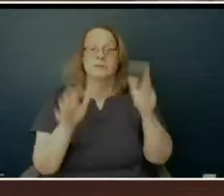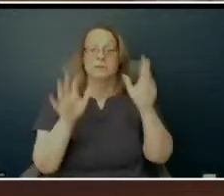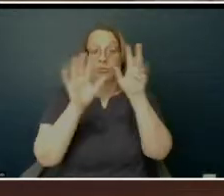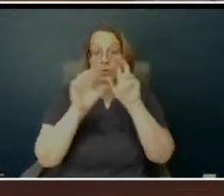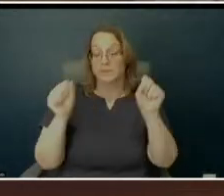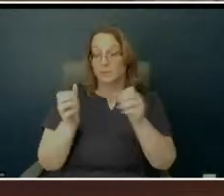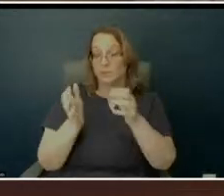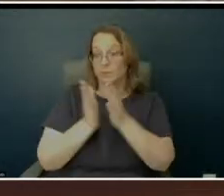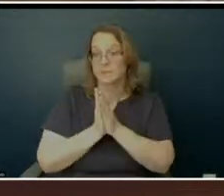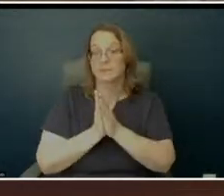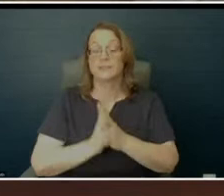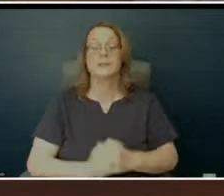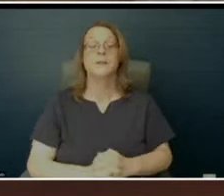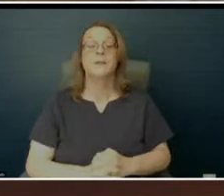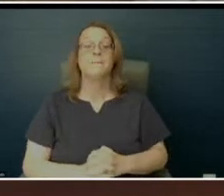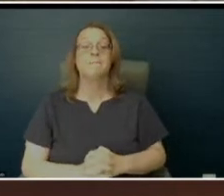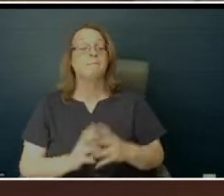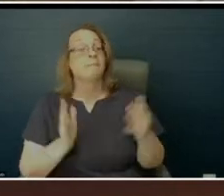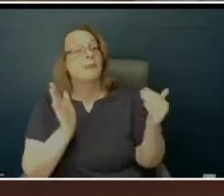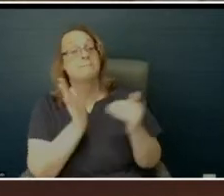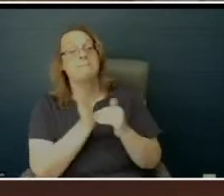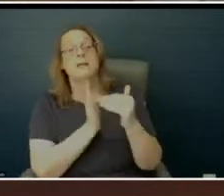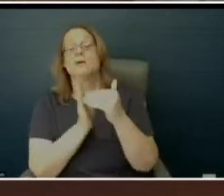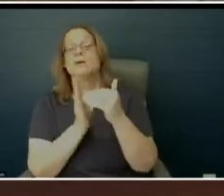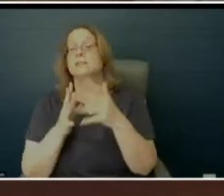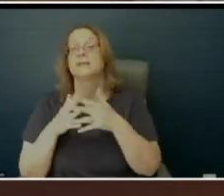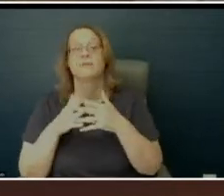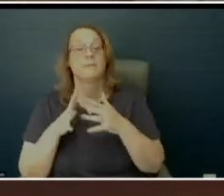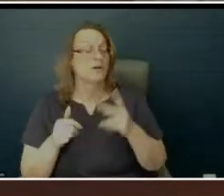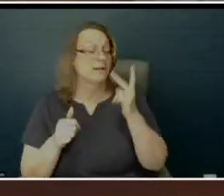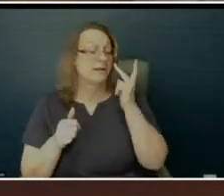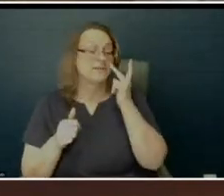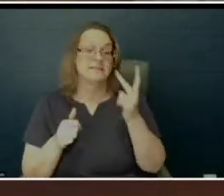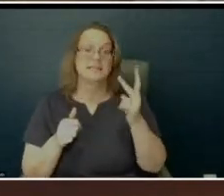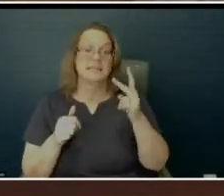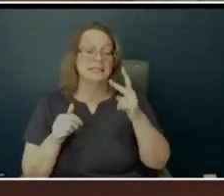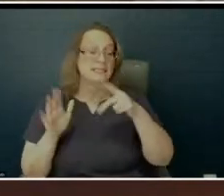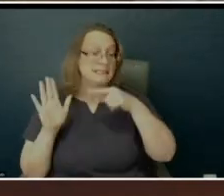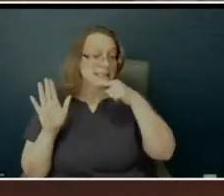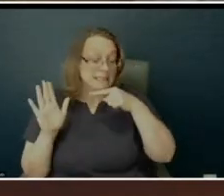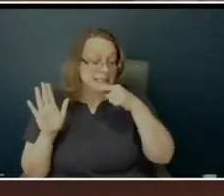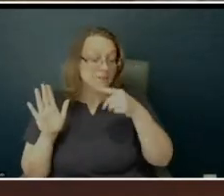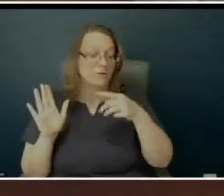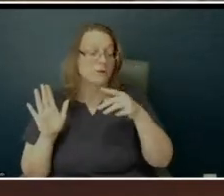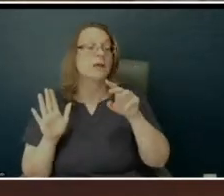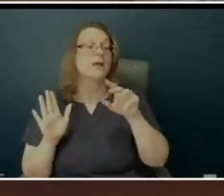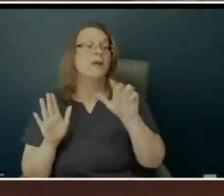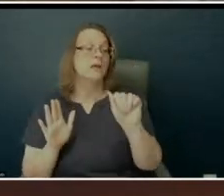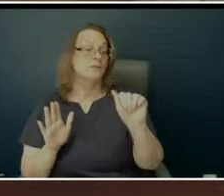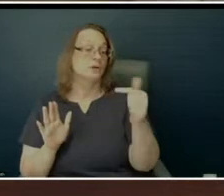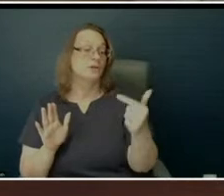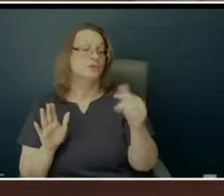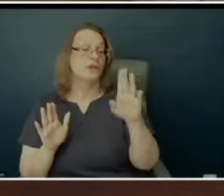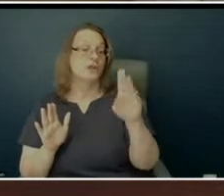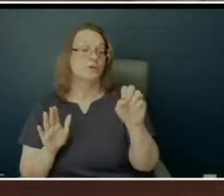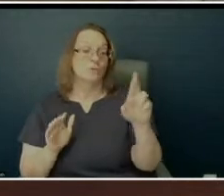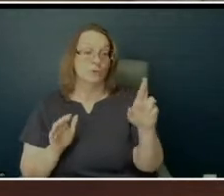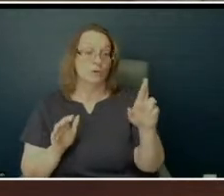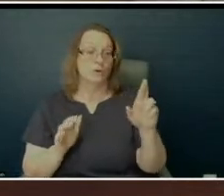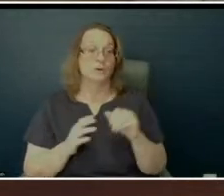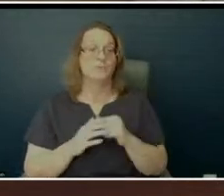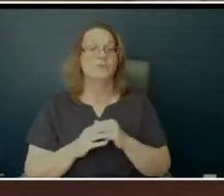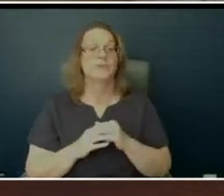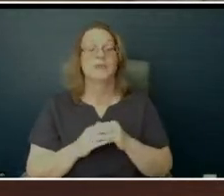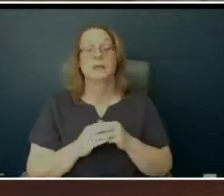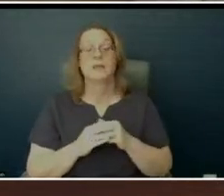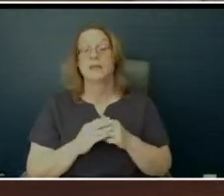Millions of Americans have seen the testimony of Attorney General Barr before this committee. At one point in his deposition, the former